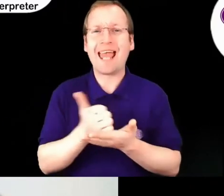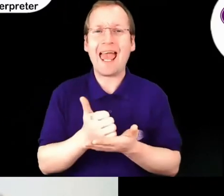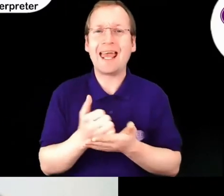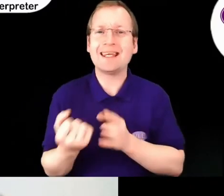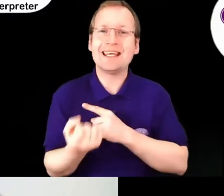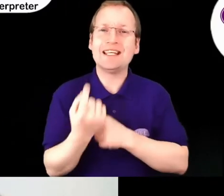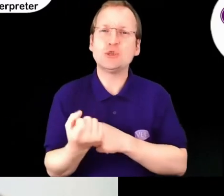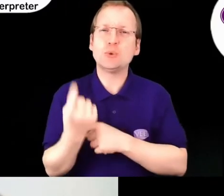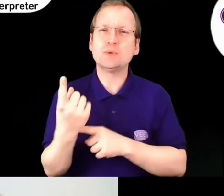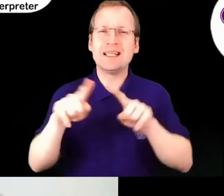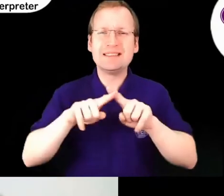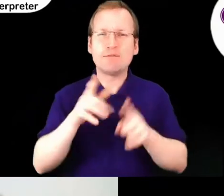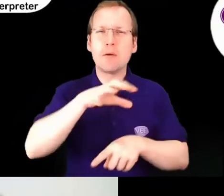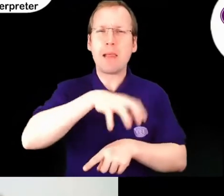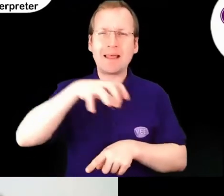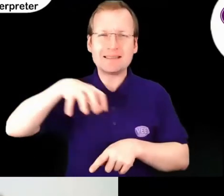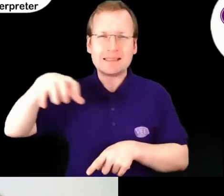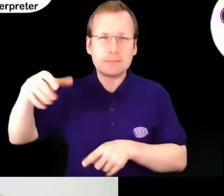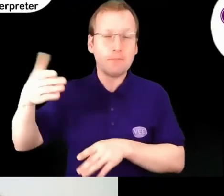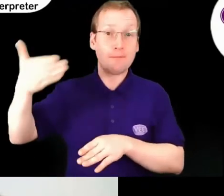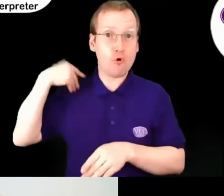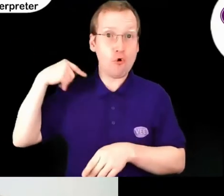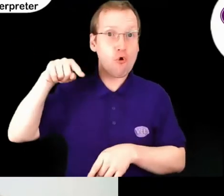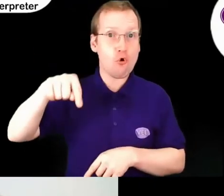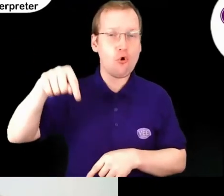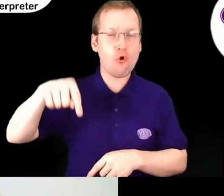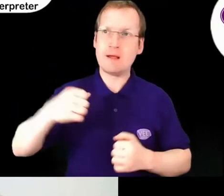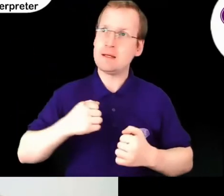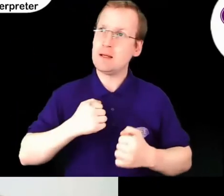different places before then.